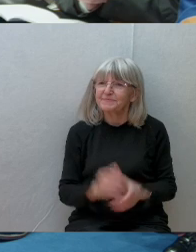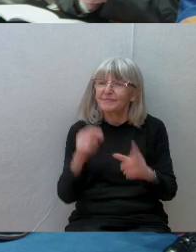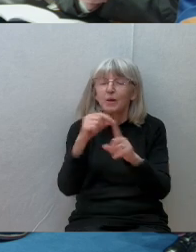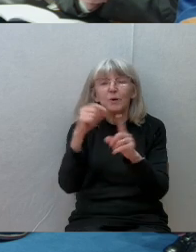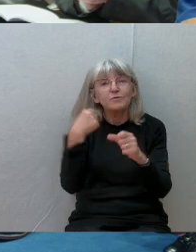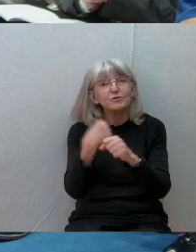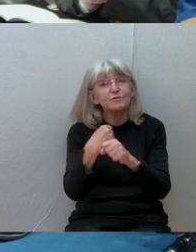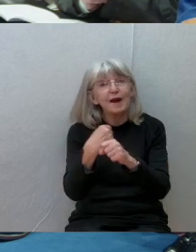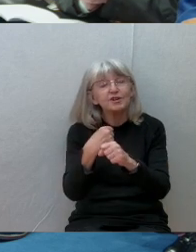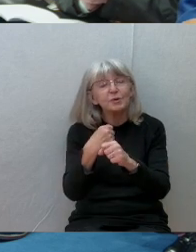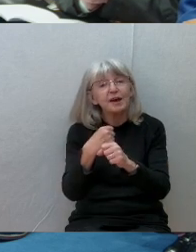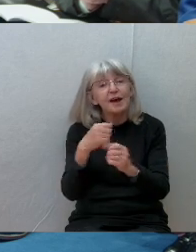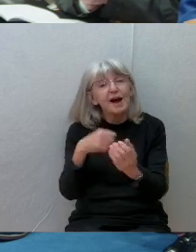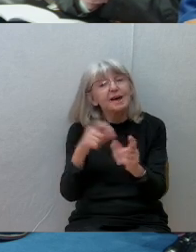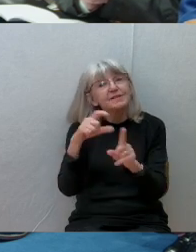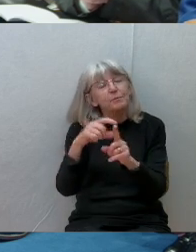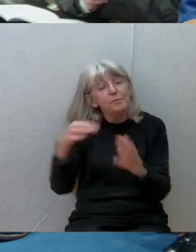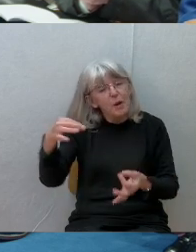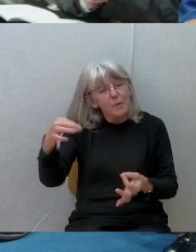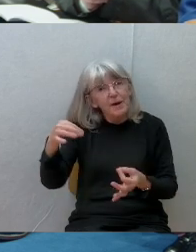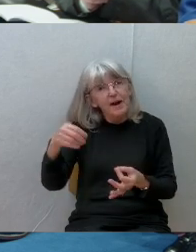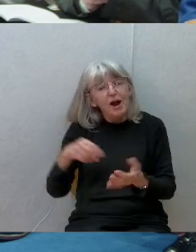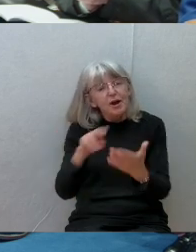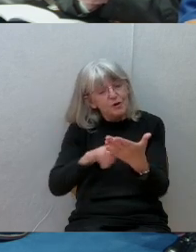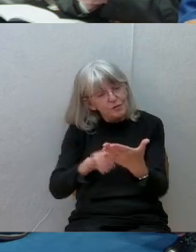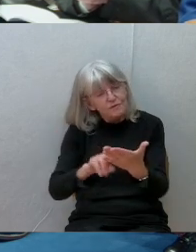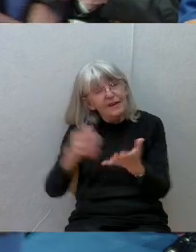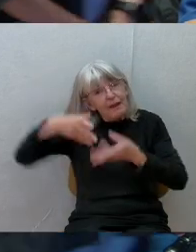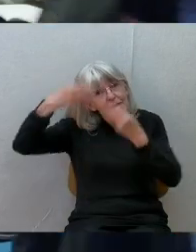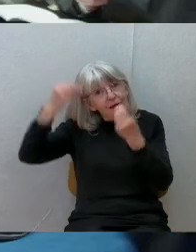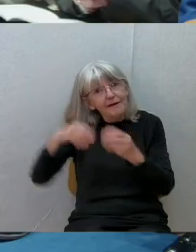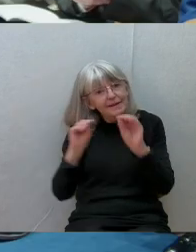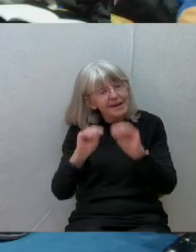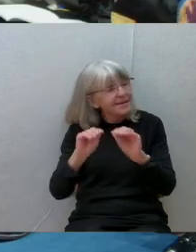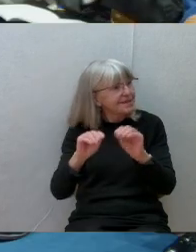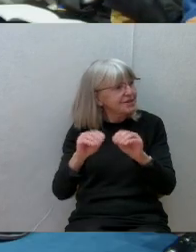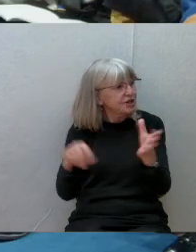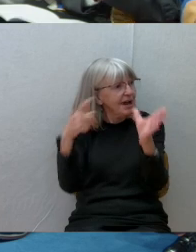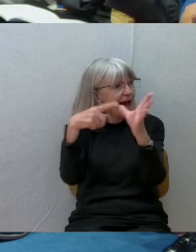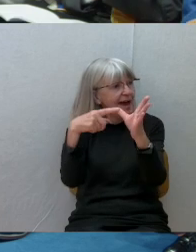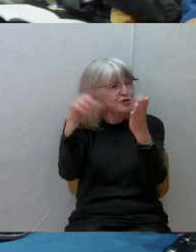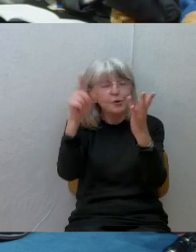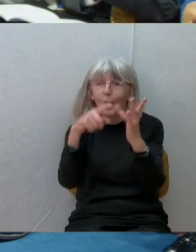For the Postgraduate Diploma in Leading Learning and Teaching, Andrew Okoro.